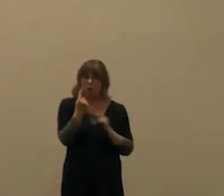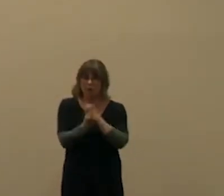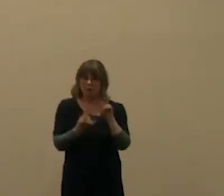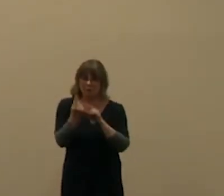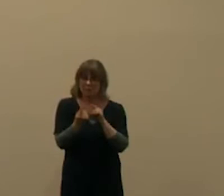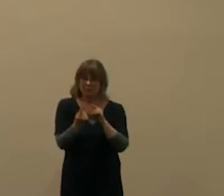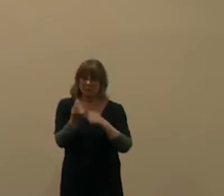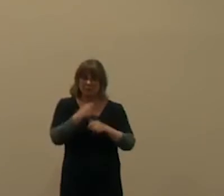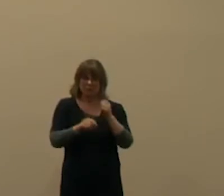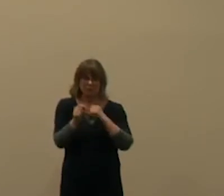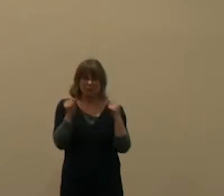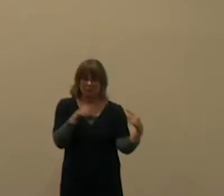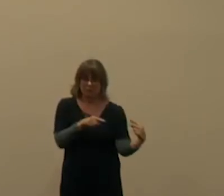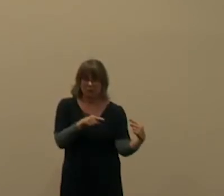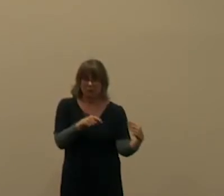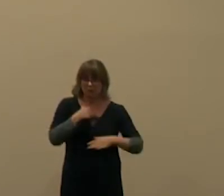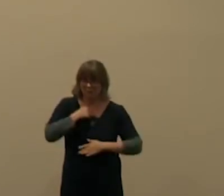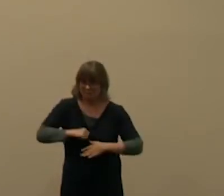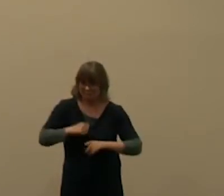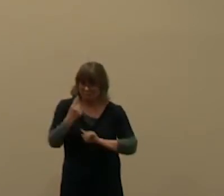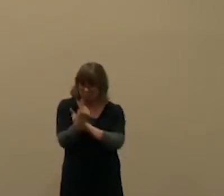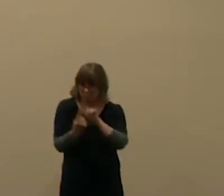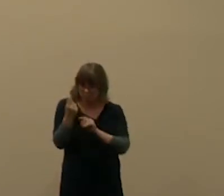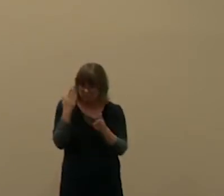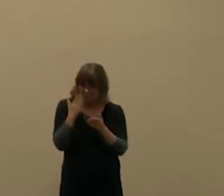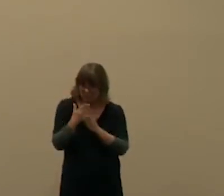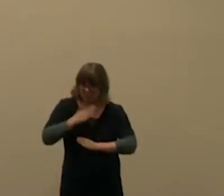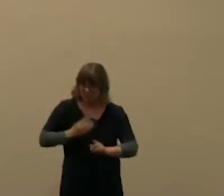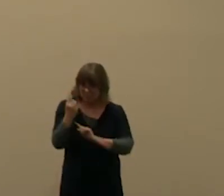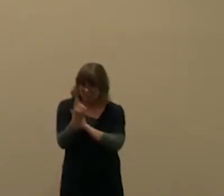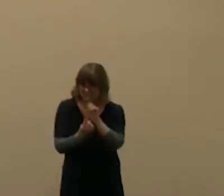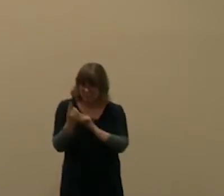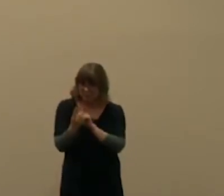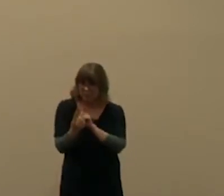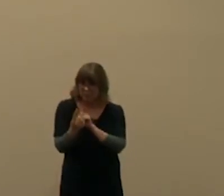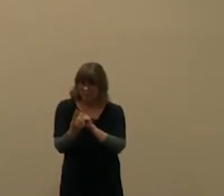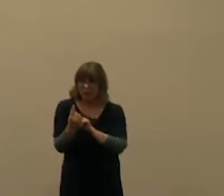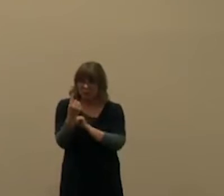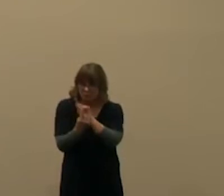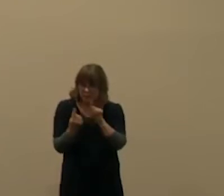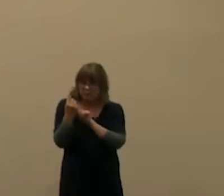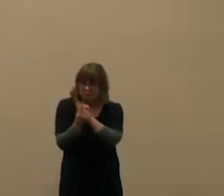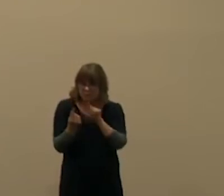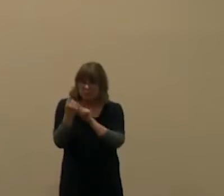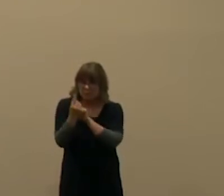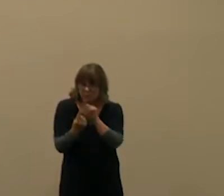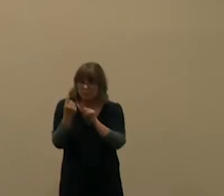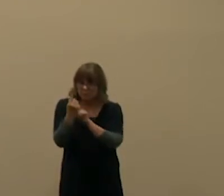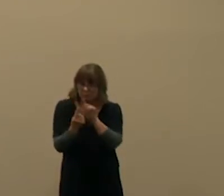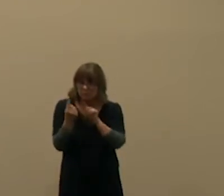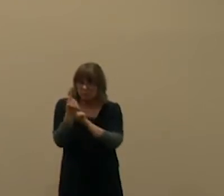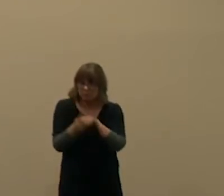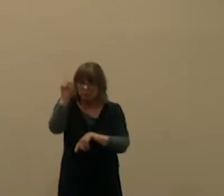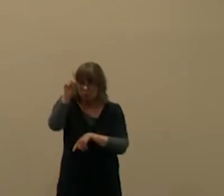meeting be an email? Do we actually have to have a meeting? Because we're always having meetings from the morning to the